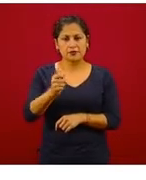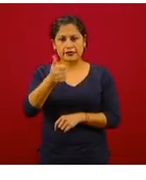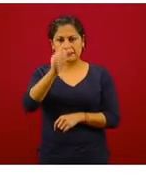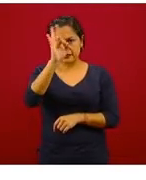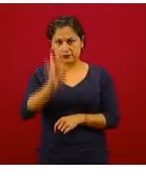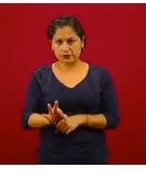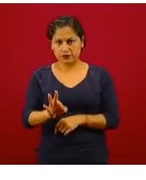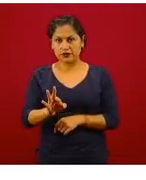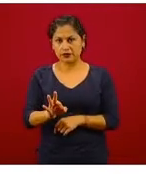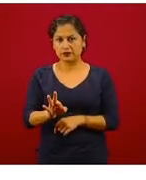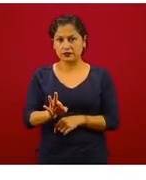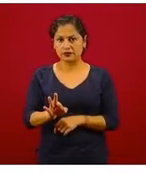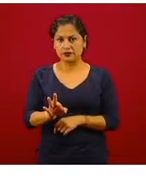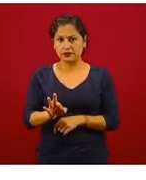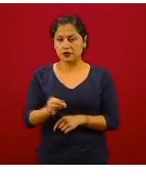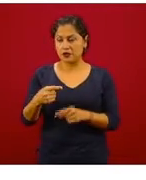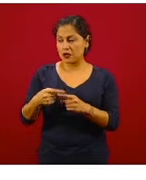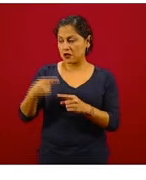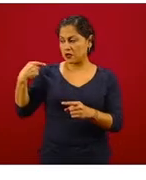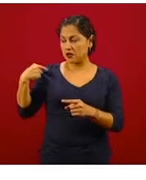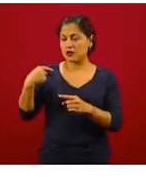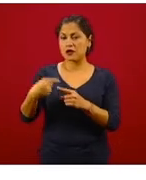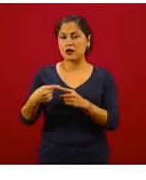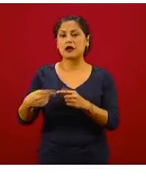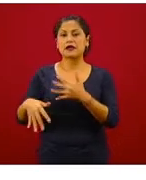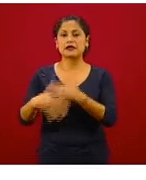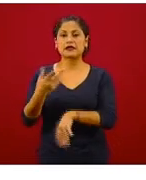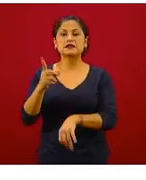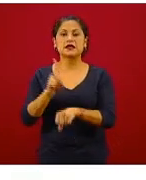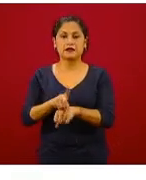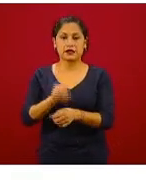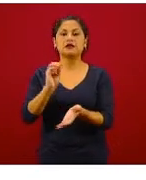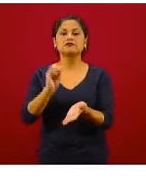labs. And we also have